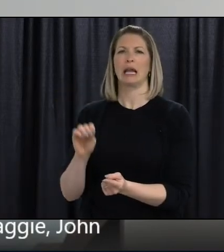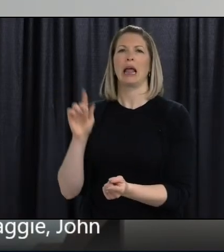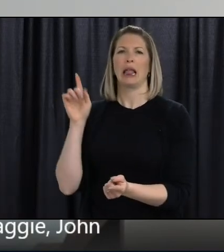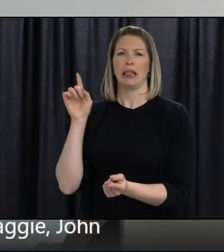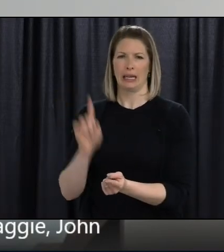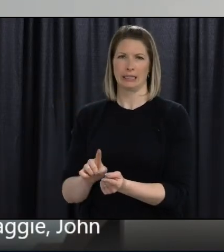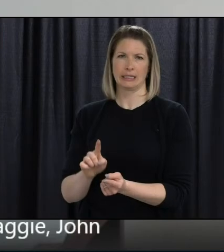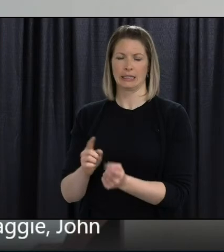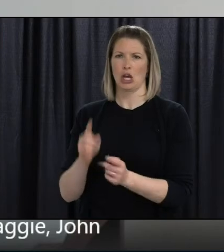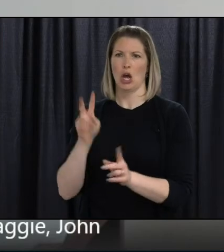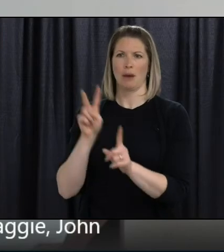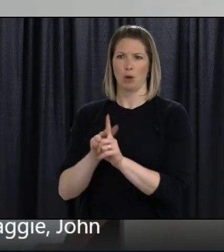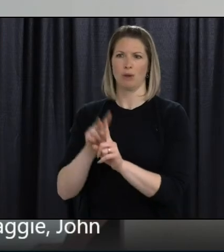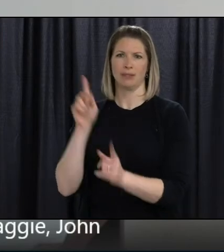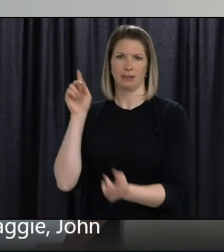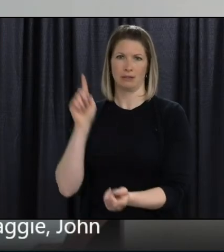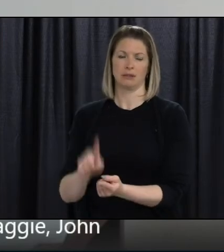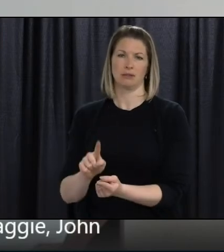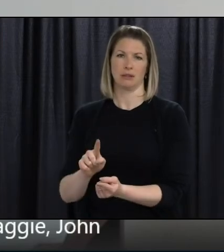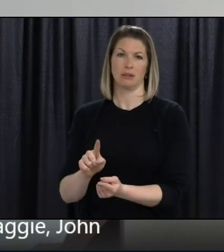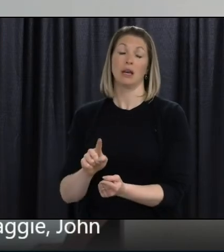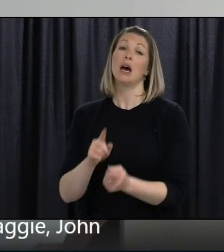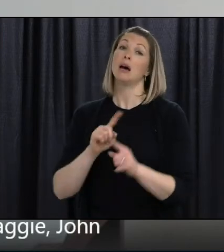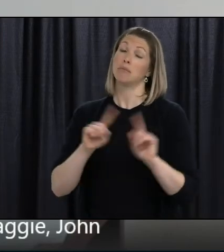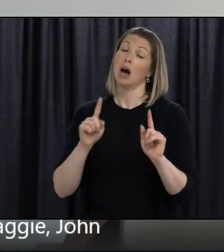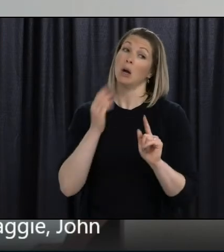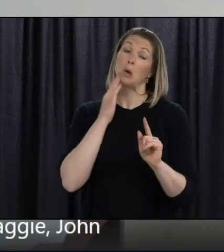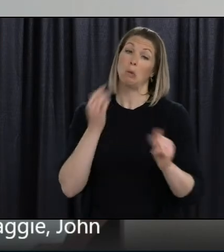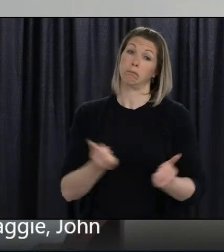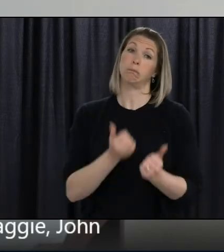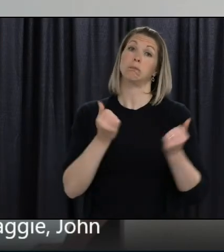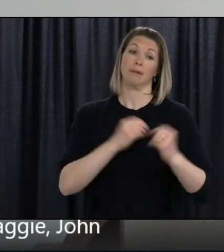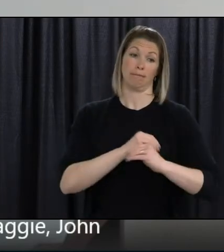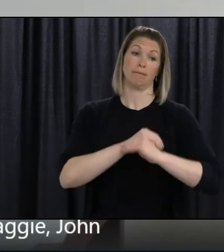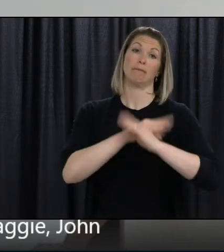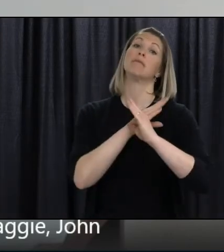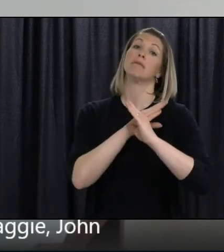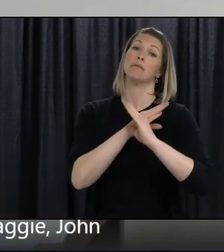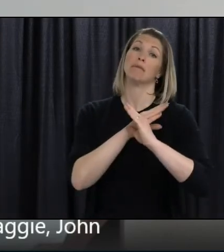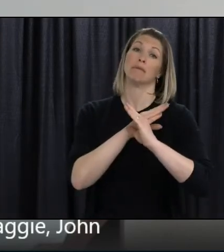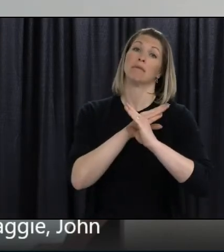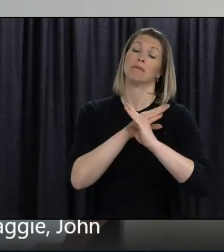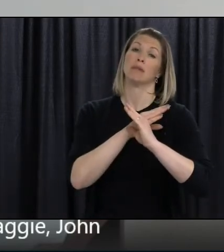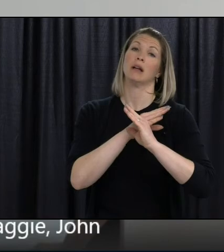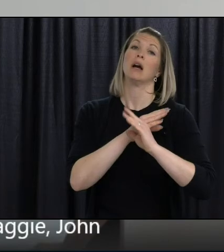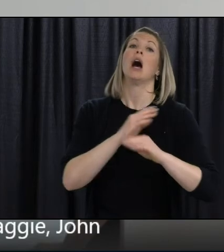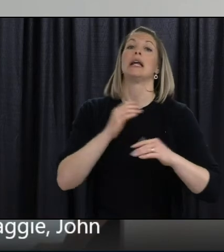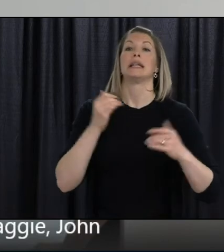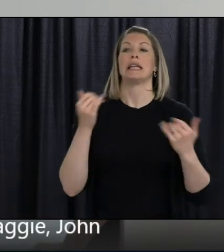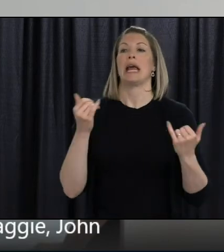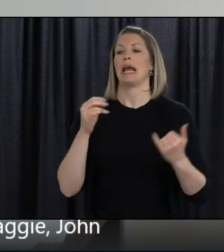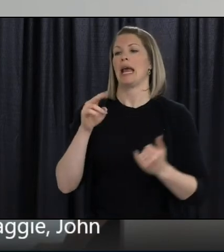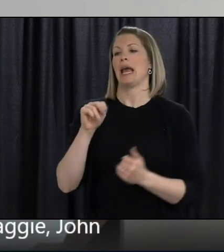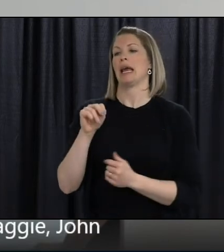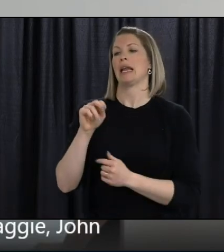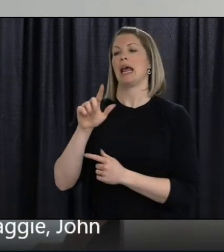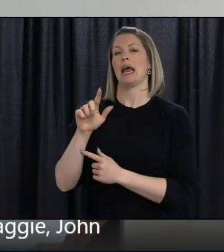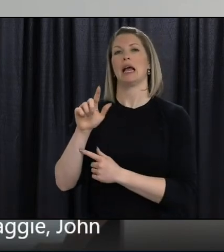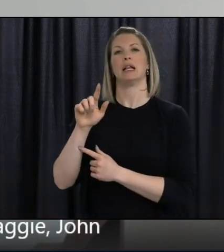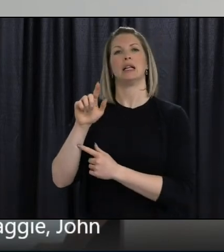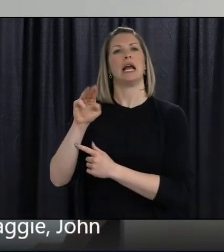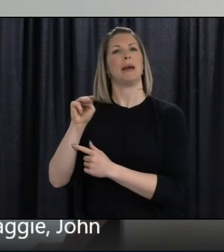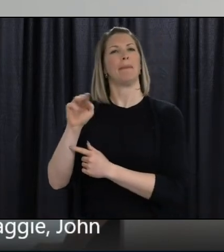And today, NLCHI, the Centre for Health Information, has launched a new web portal for both